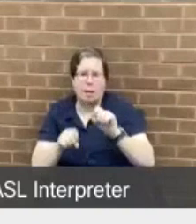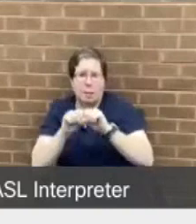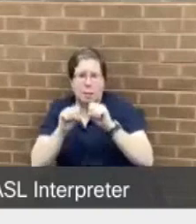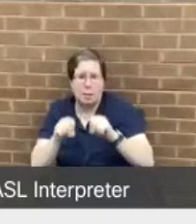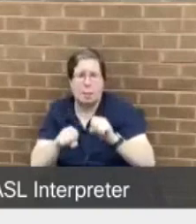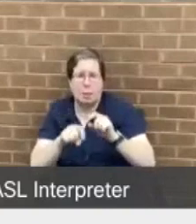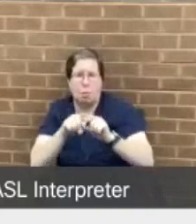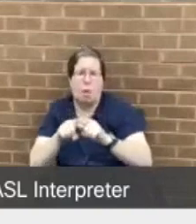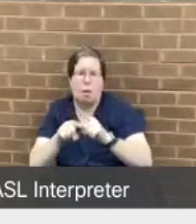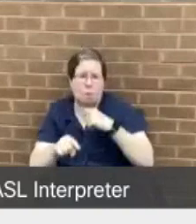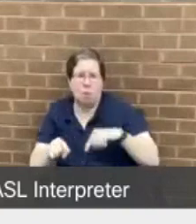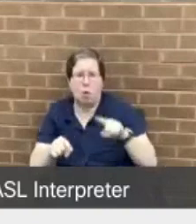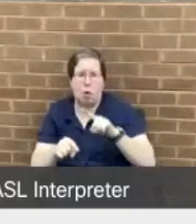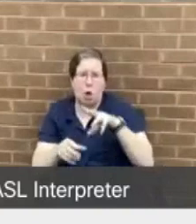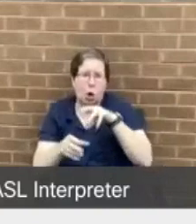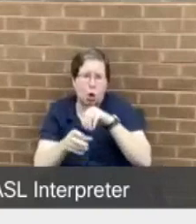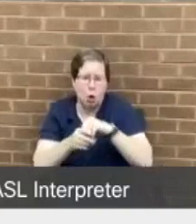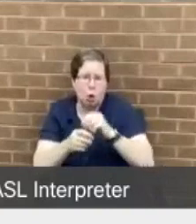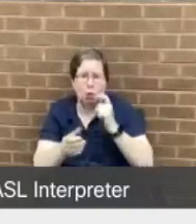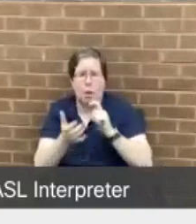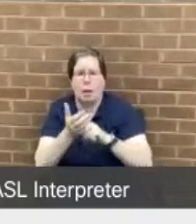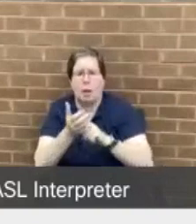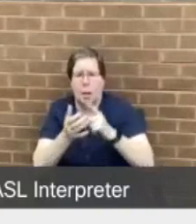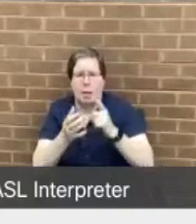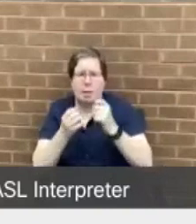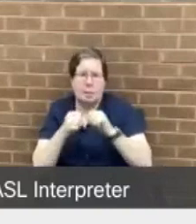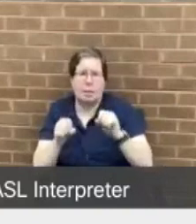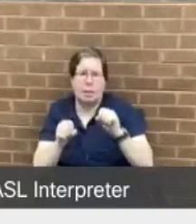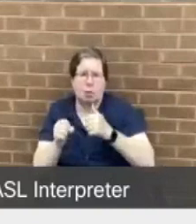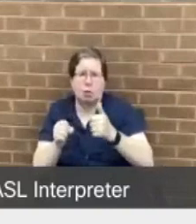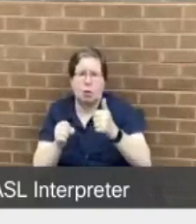riders, including our recognition as the safest transit system